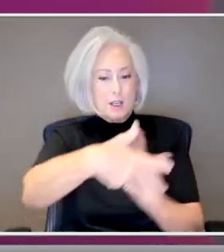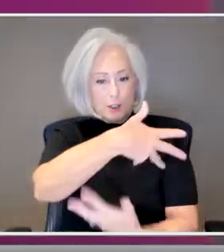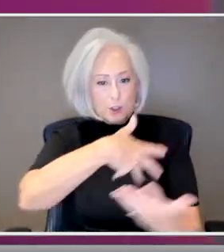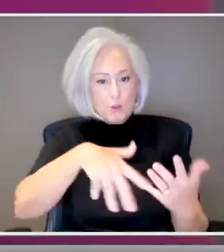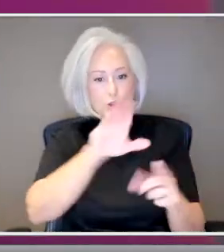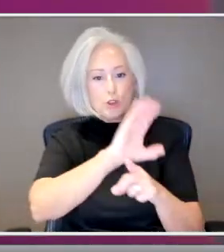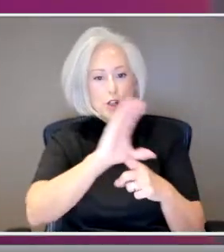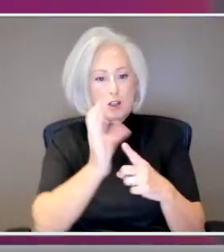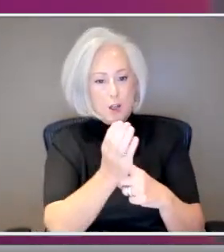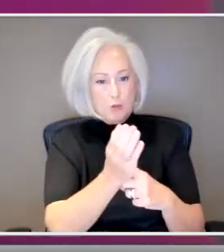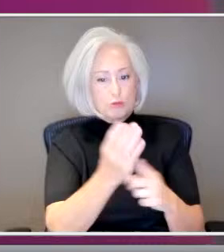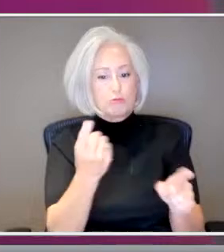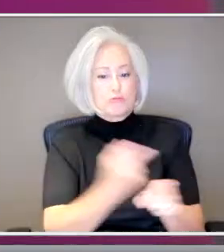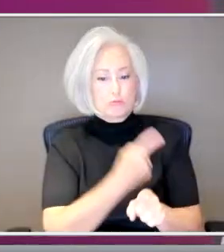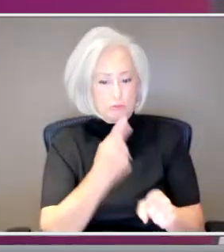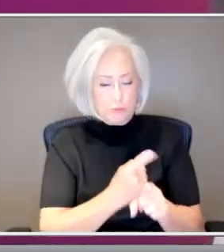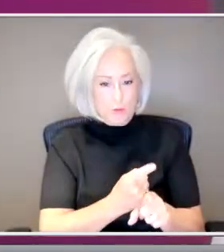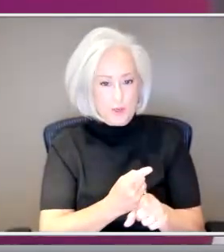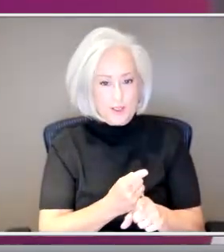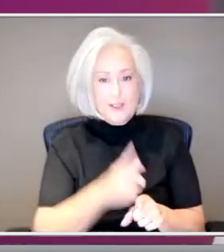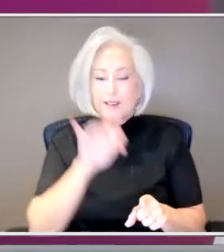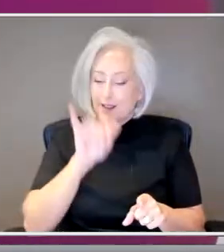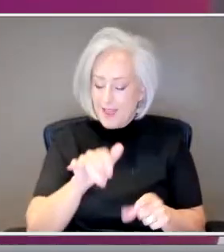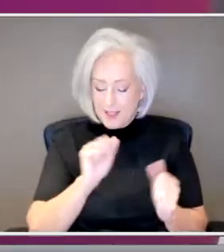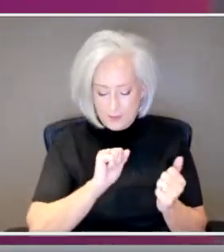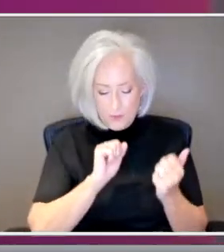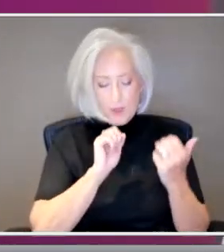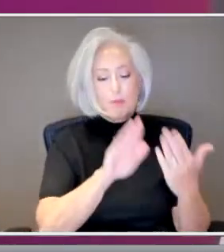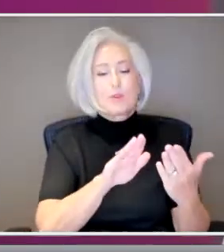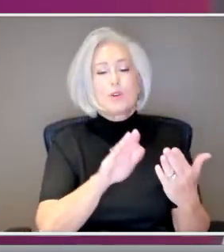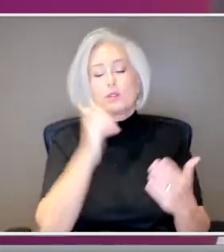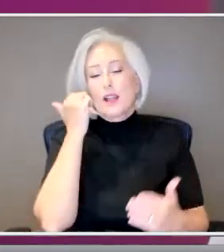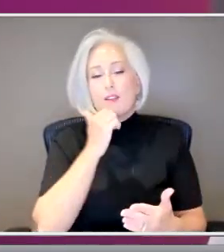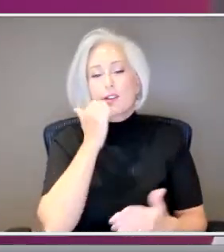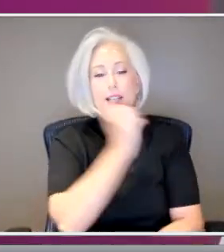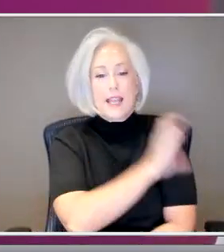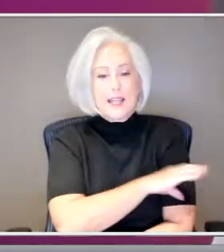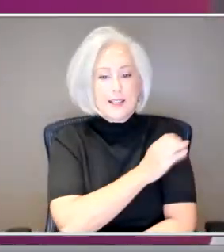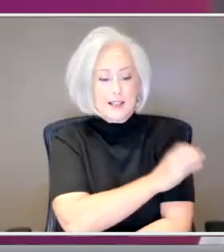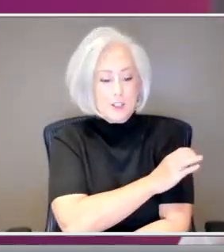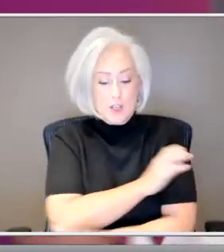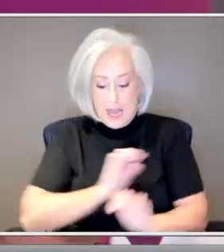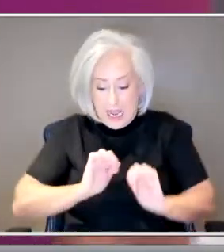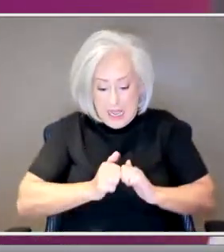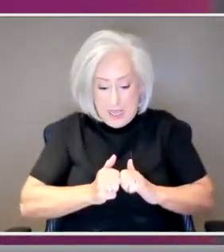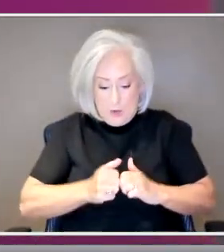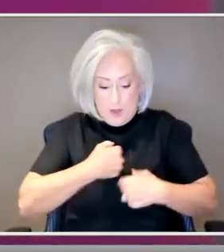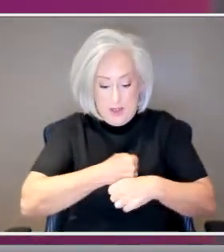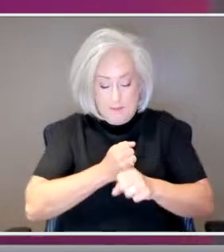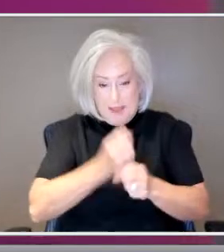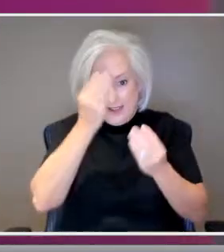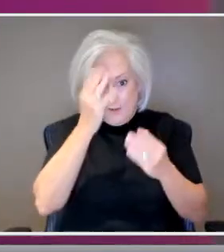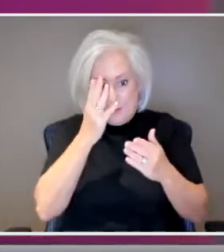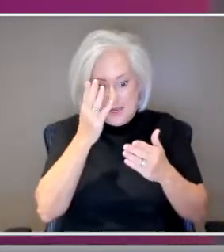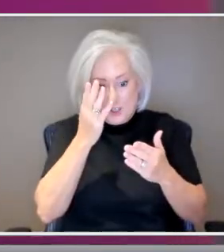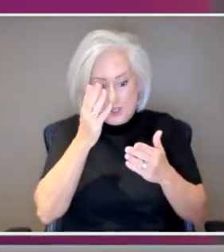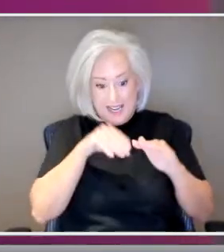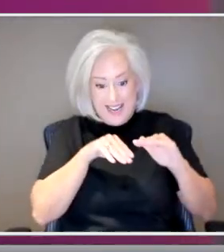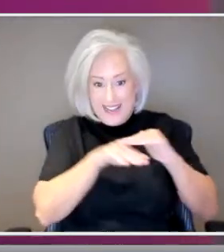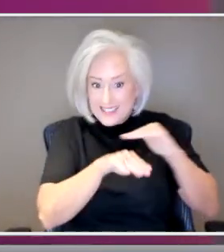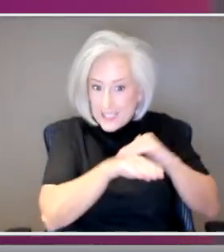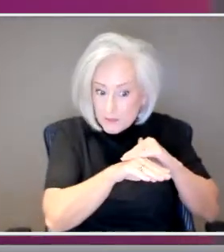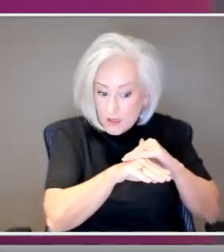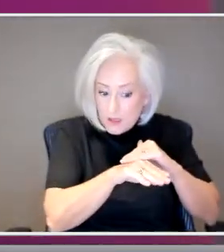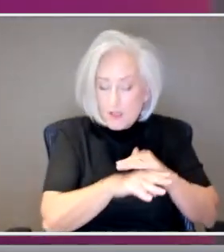that we face every day in clinic, is how do we make it accessible, but how do we also scale up? And that's